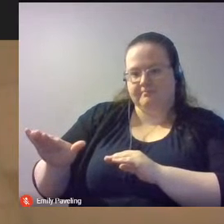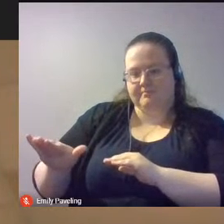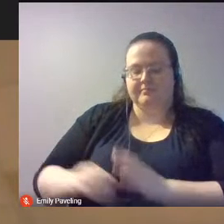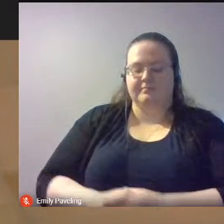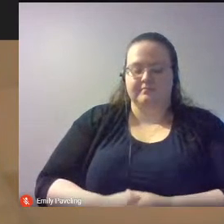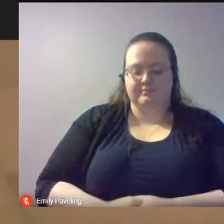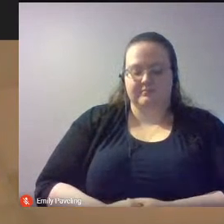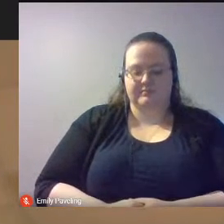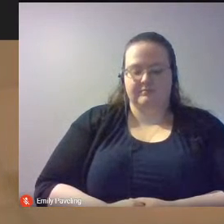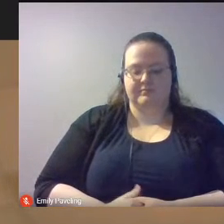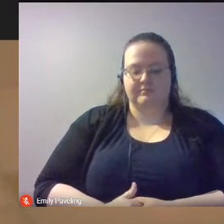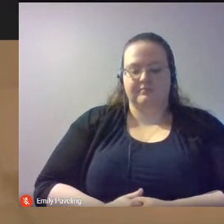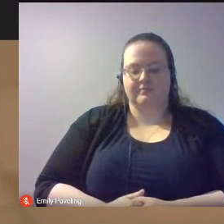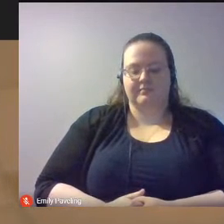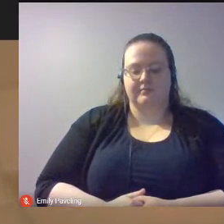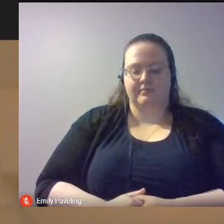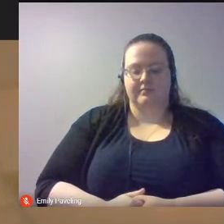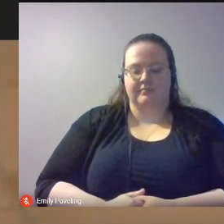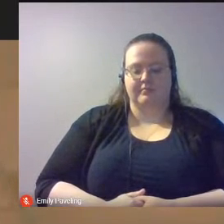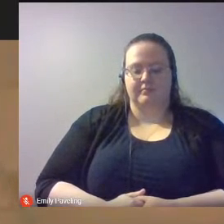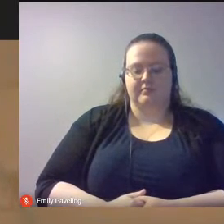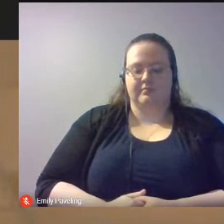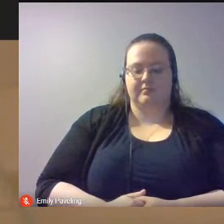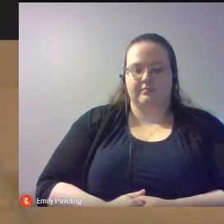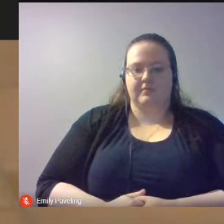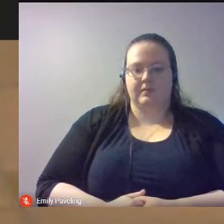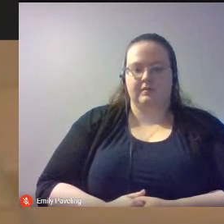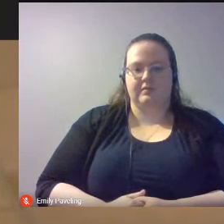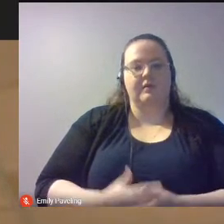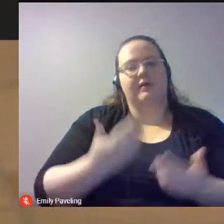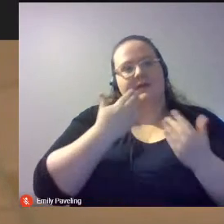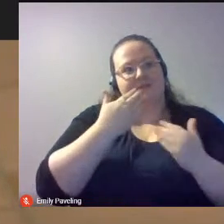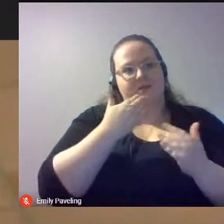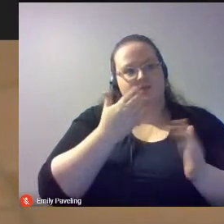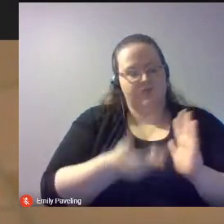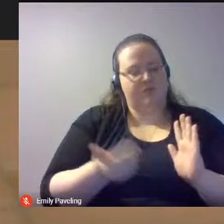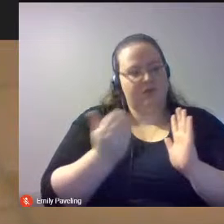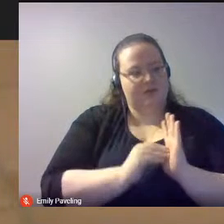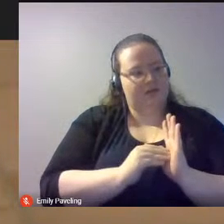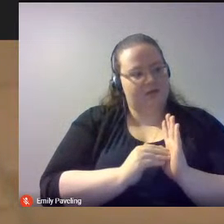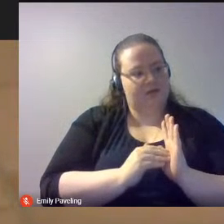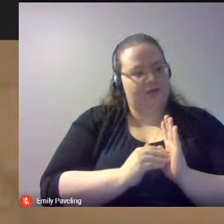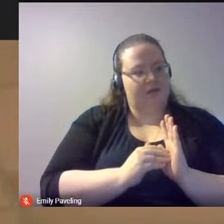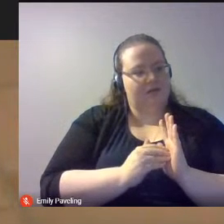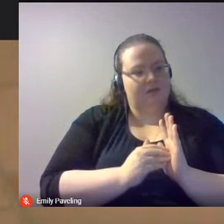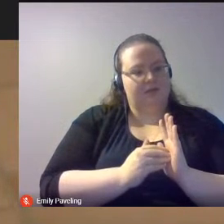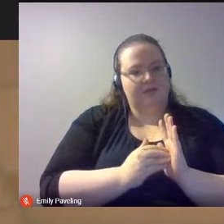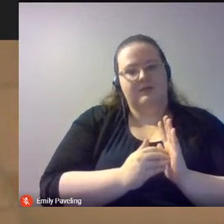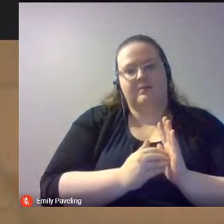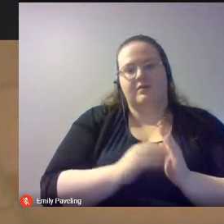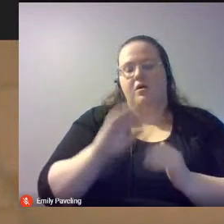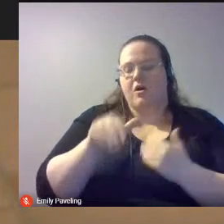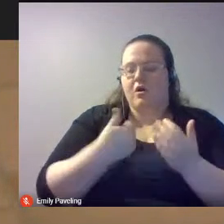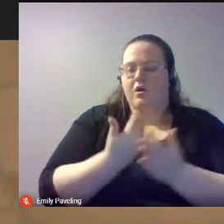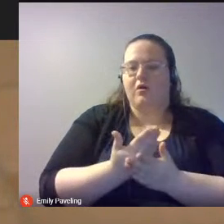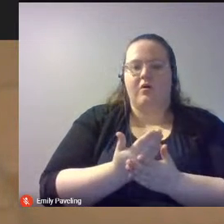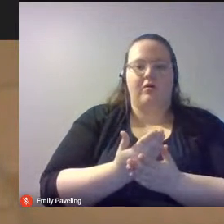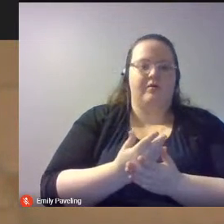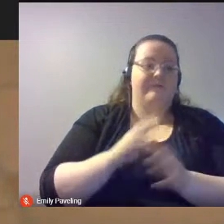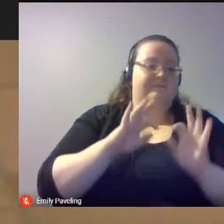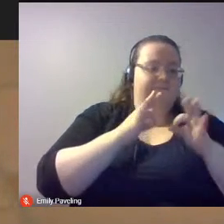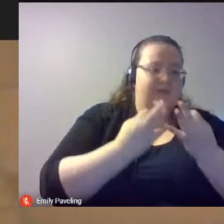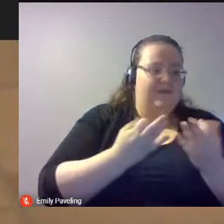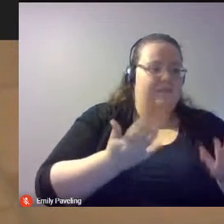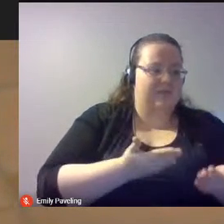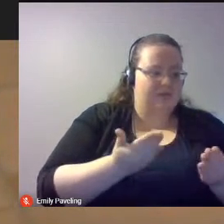Thanks very much for that, Dr. Meghani. And again, on behalf of all of our families here in Halton Catholic, all of our staff members, we really do